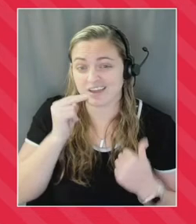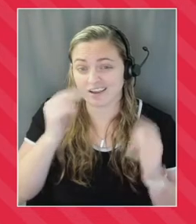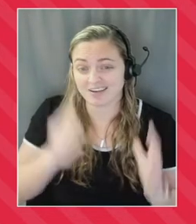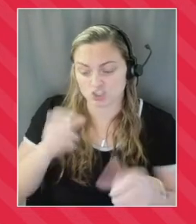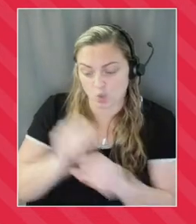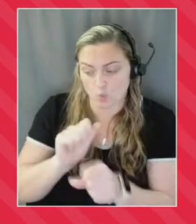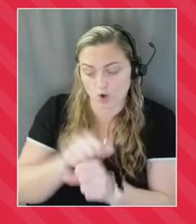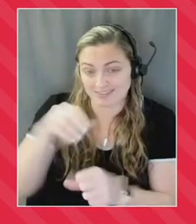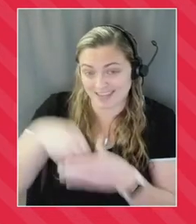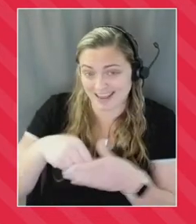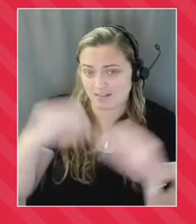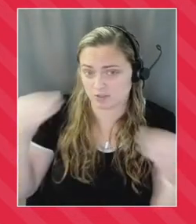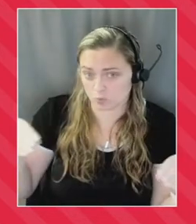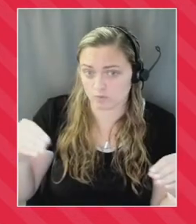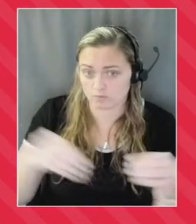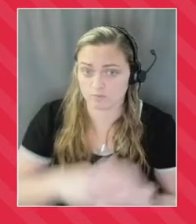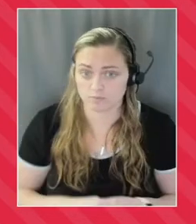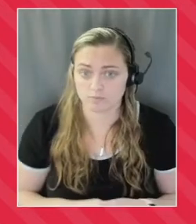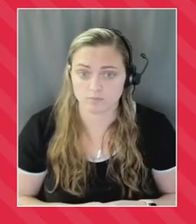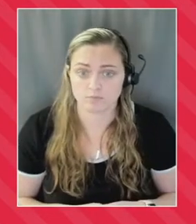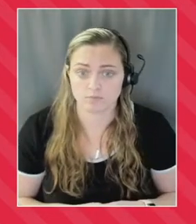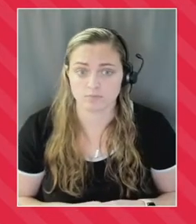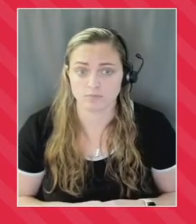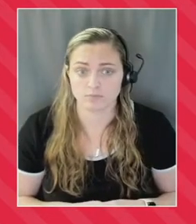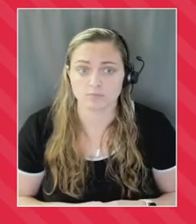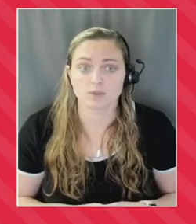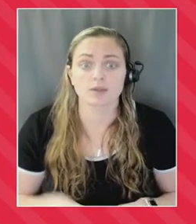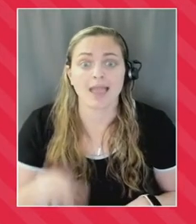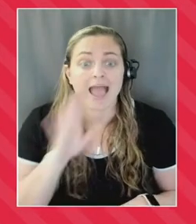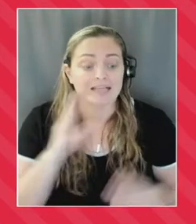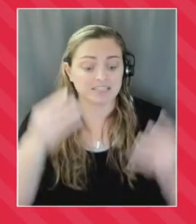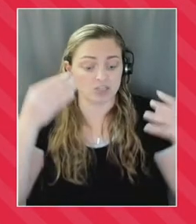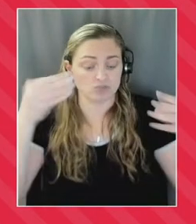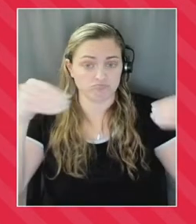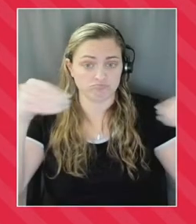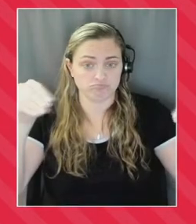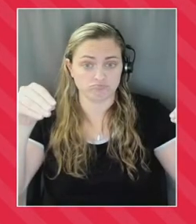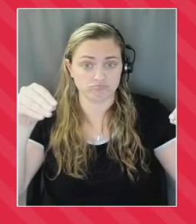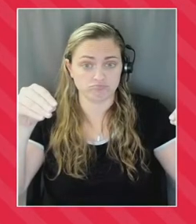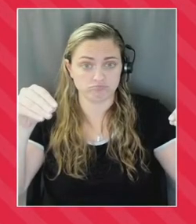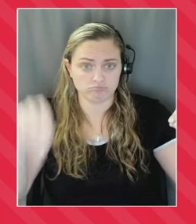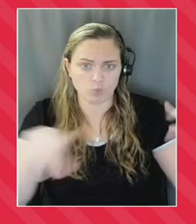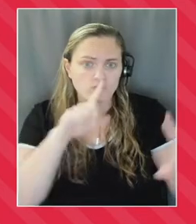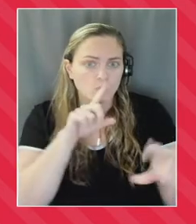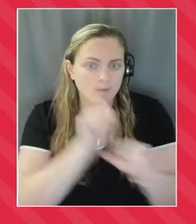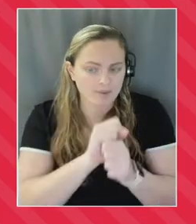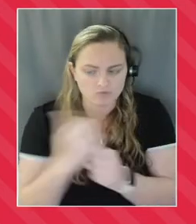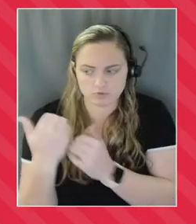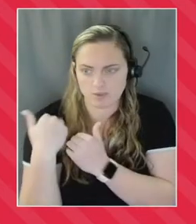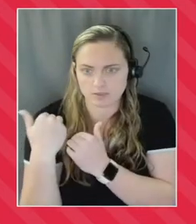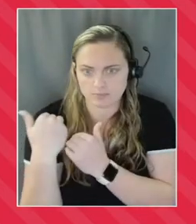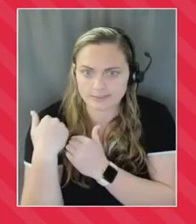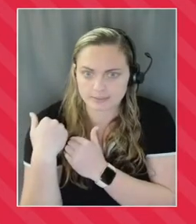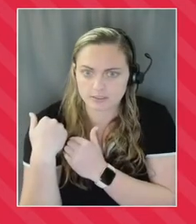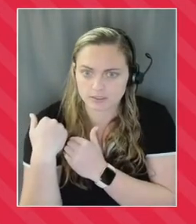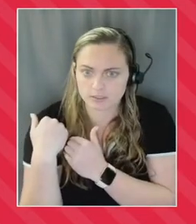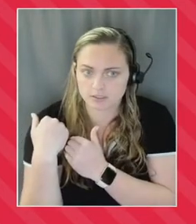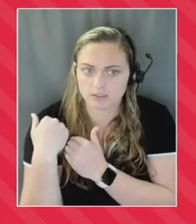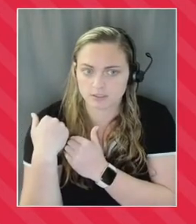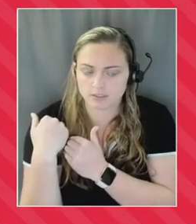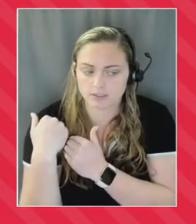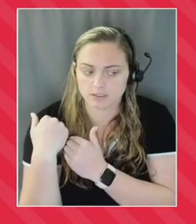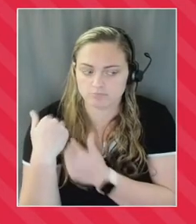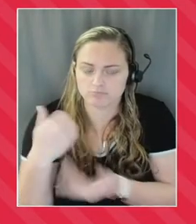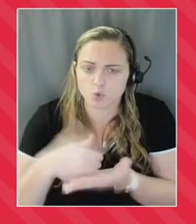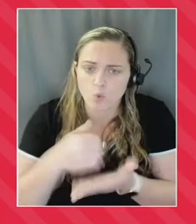people. And we believe that as a grocery retailer, we have a commitment and a responsibility to sort of help people